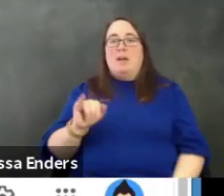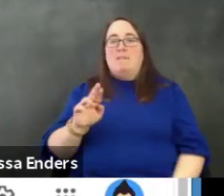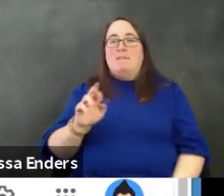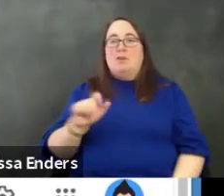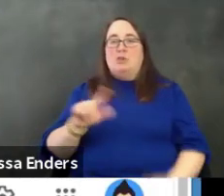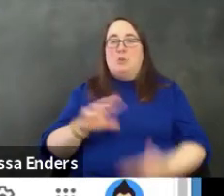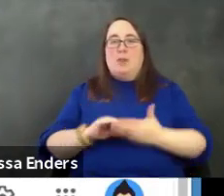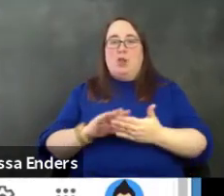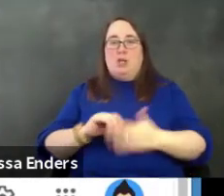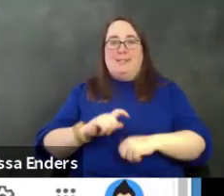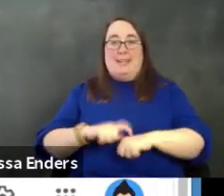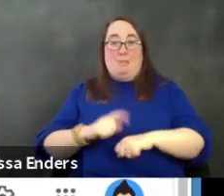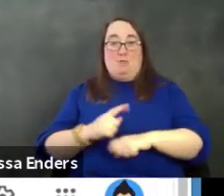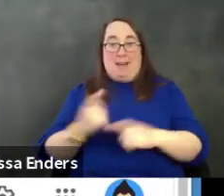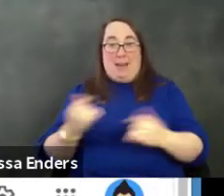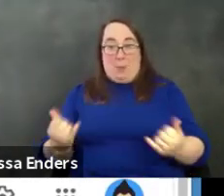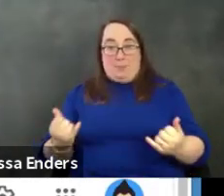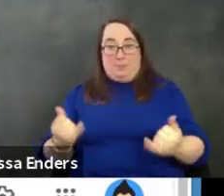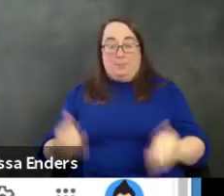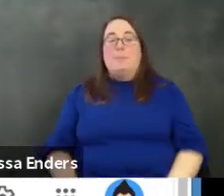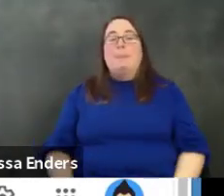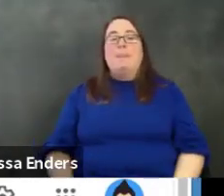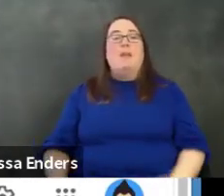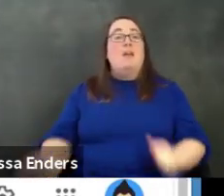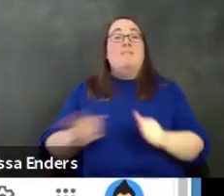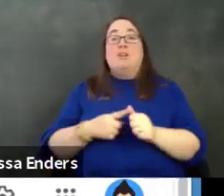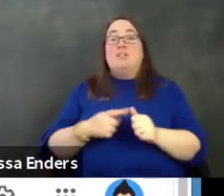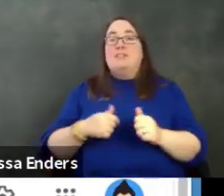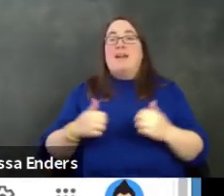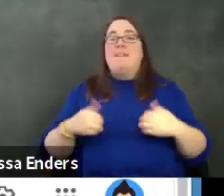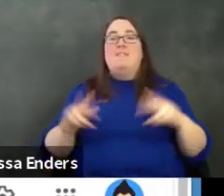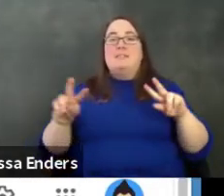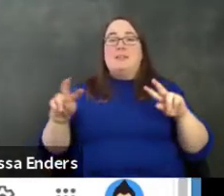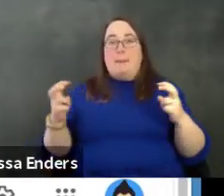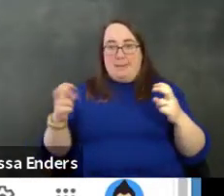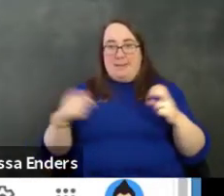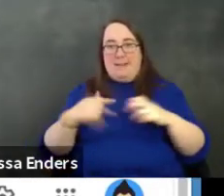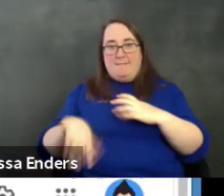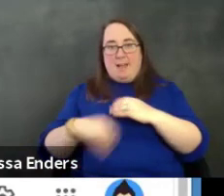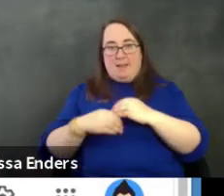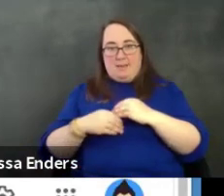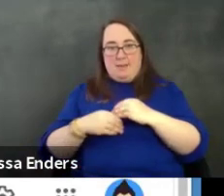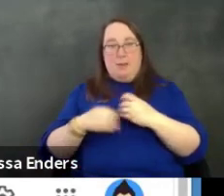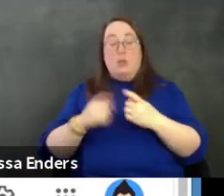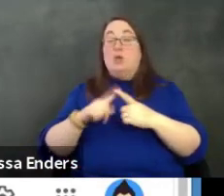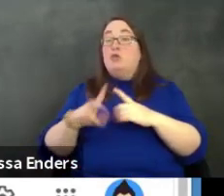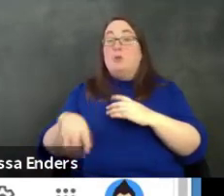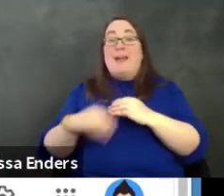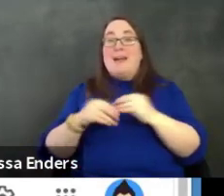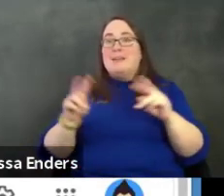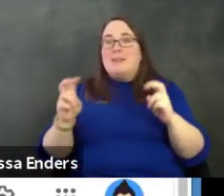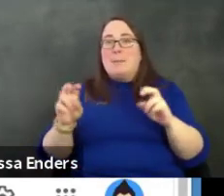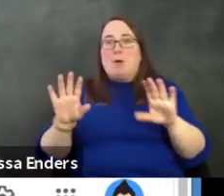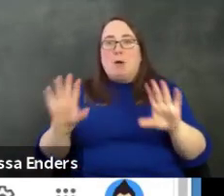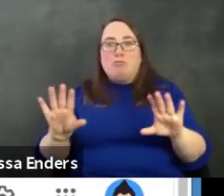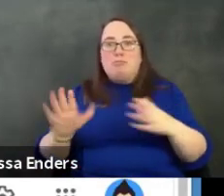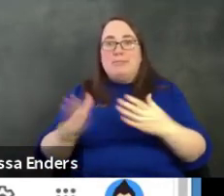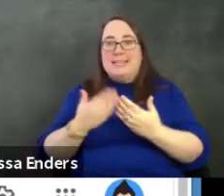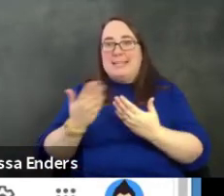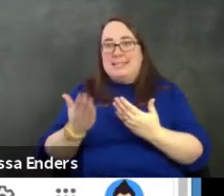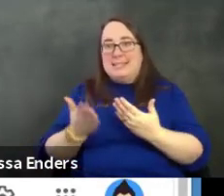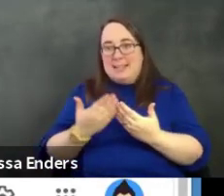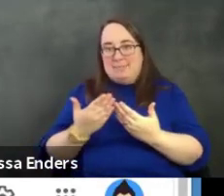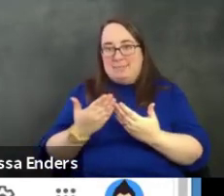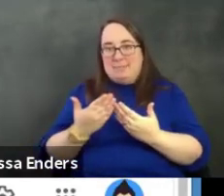with right now. So the first thing I have in here is I have a topic that I've added. And to add a topic, it's very easy. I've got a topic